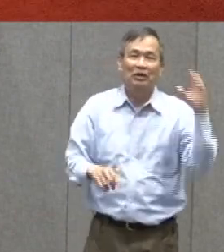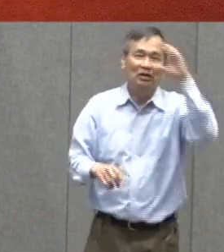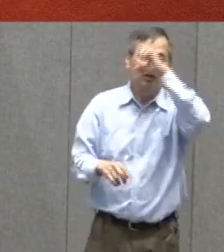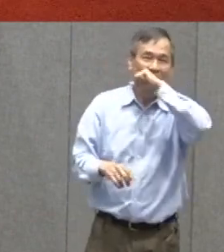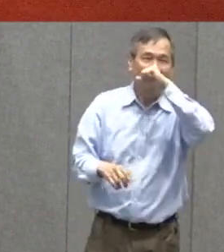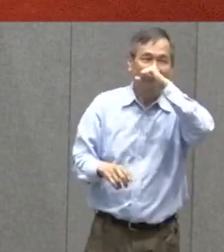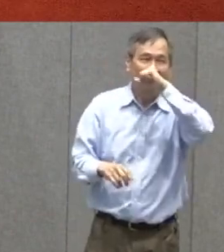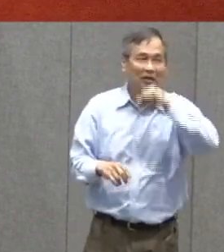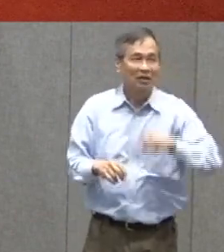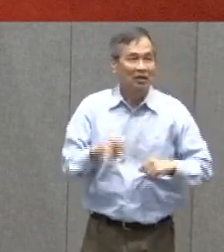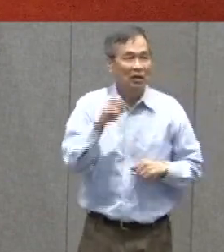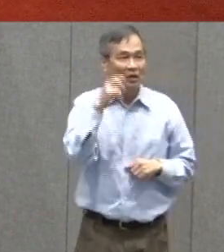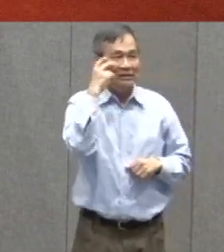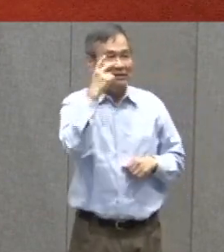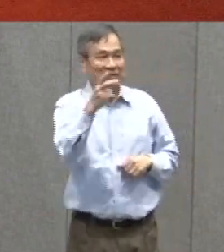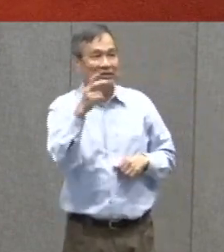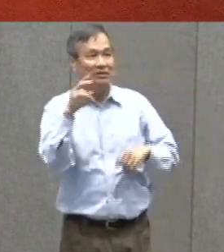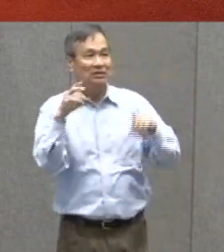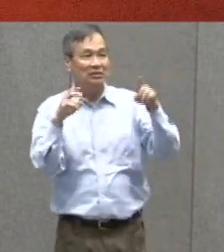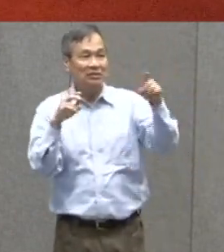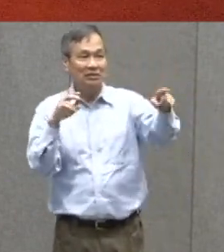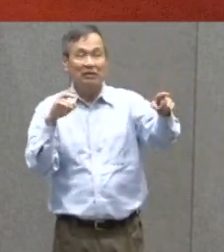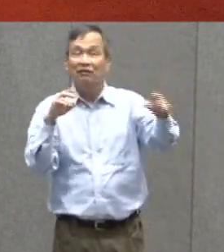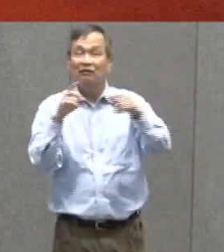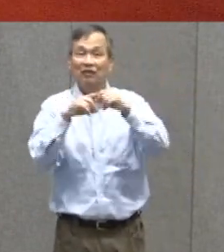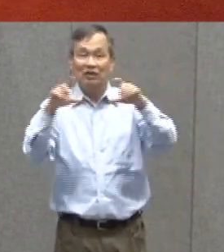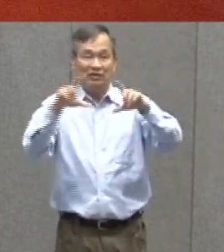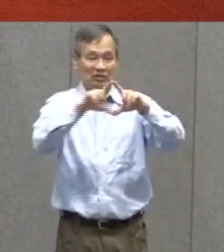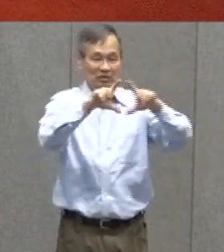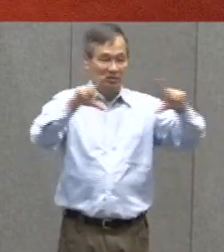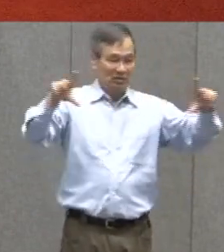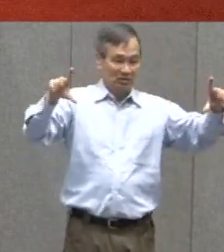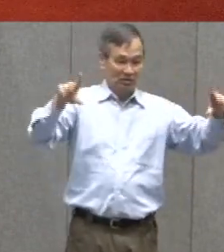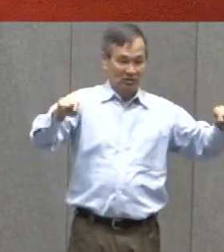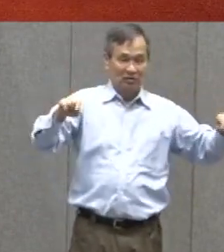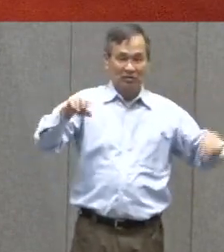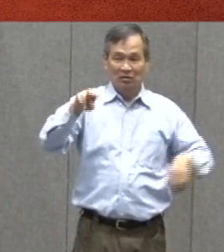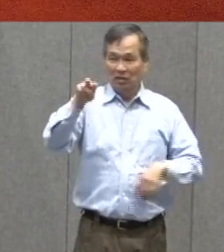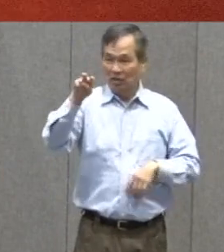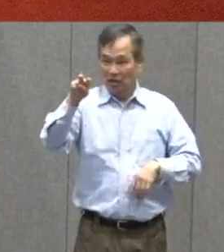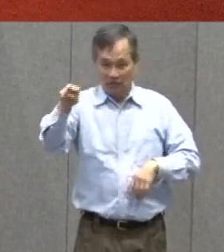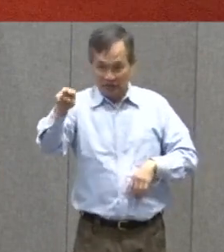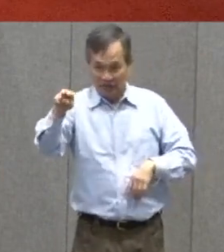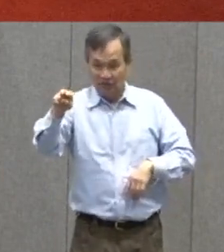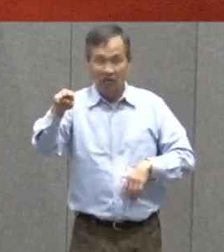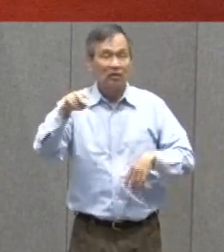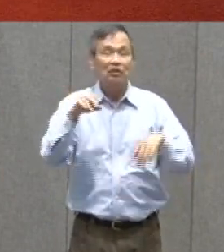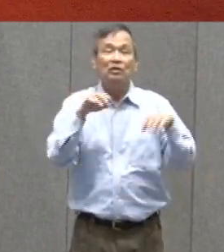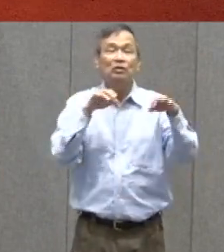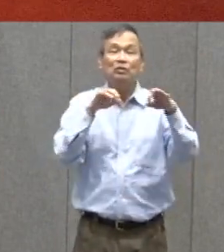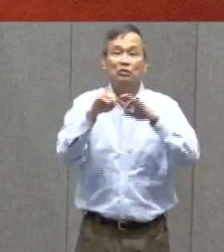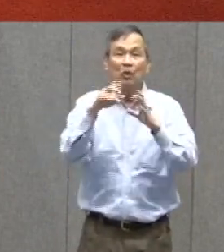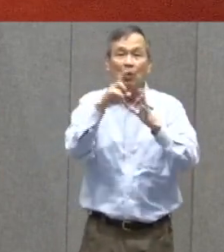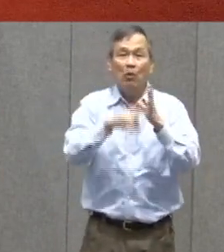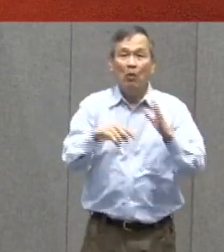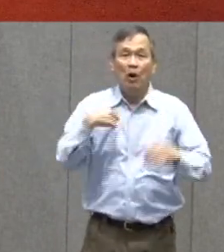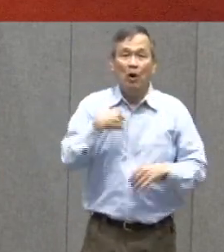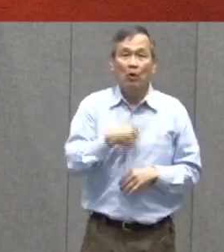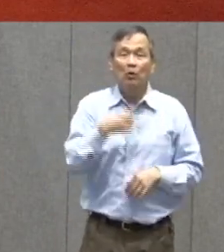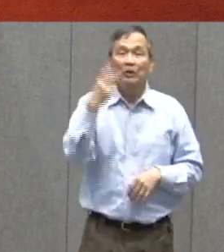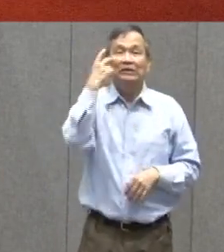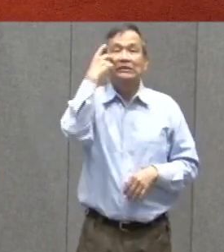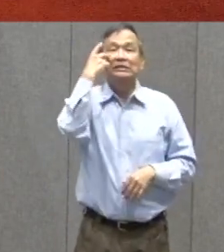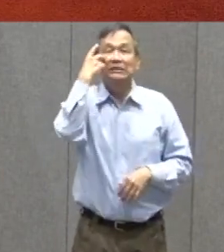So if we look at here, observation requires for us to describe what we see.